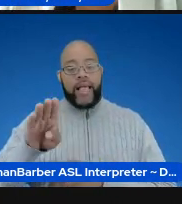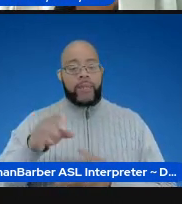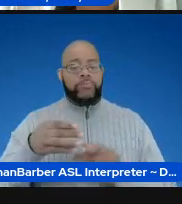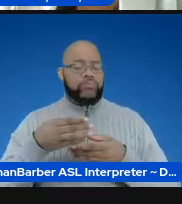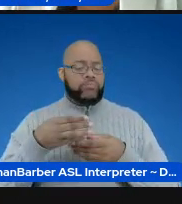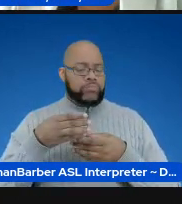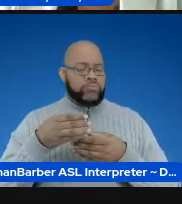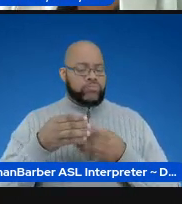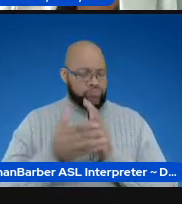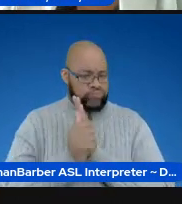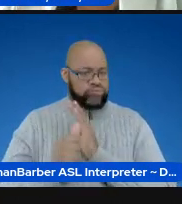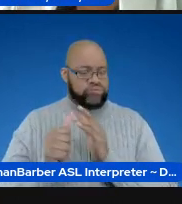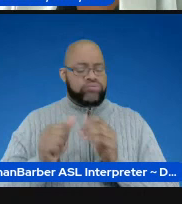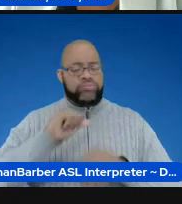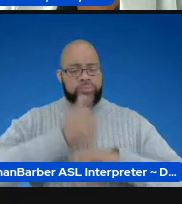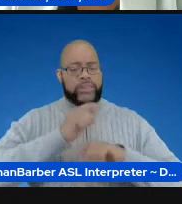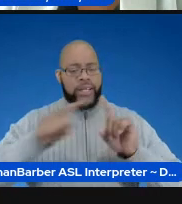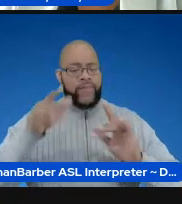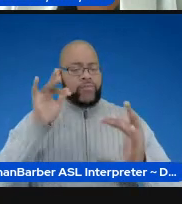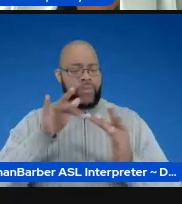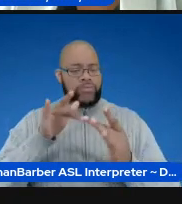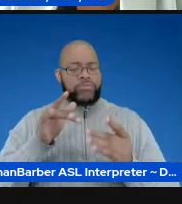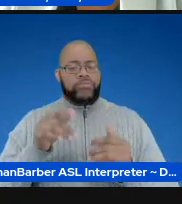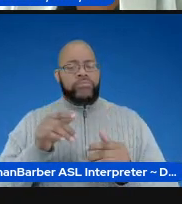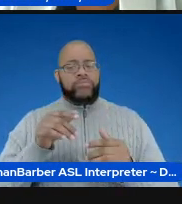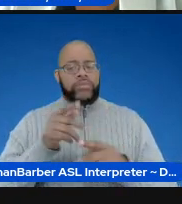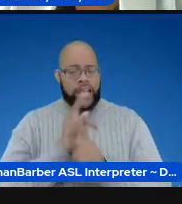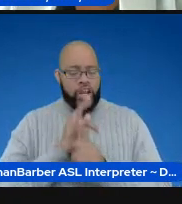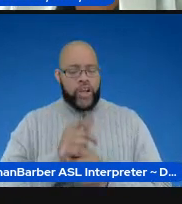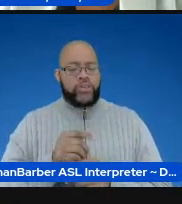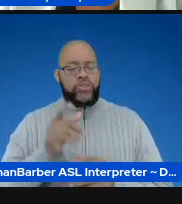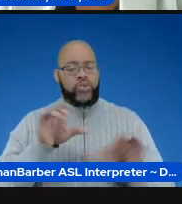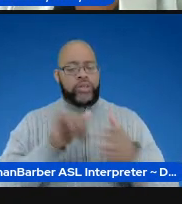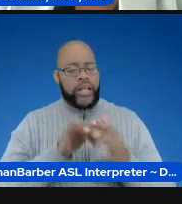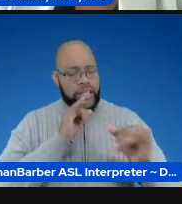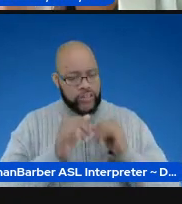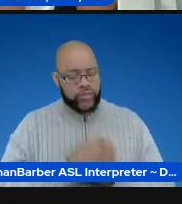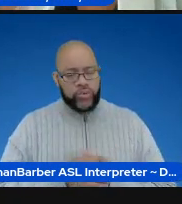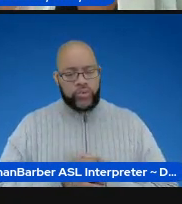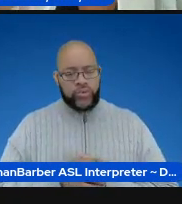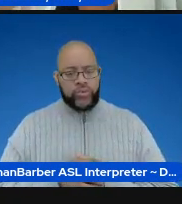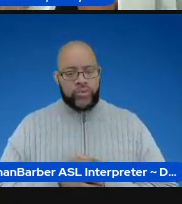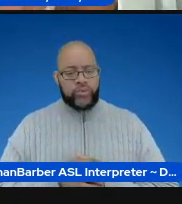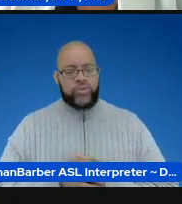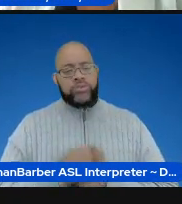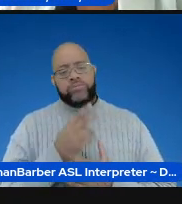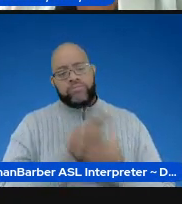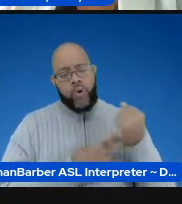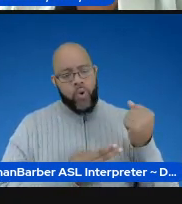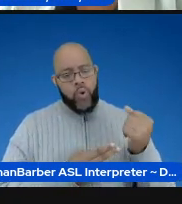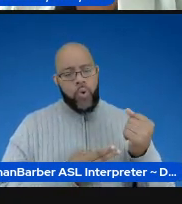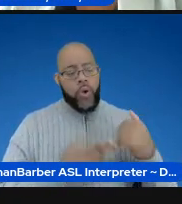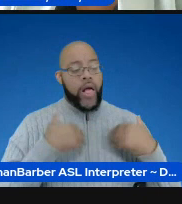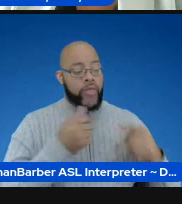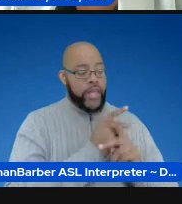in implementing different types of point-of-care diagnostics. So they also conducted interviews with both the healthcare workers as well